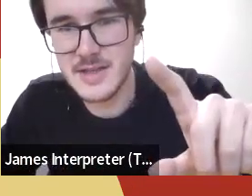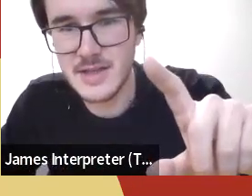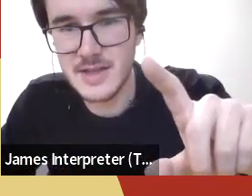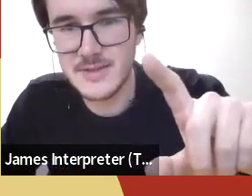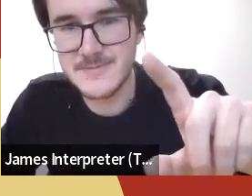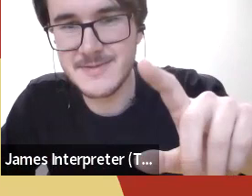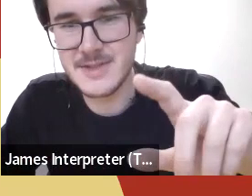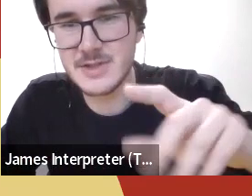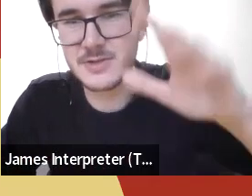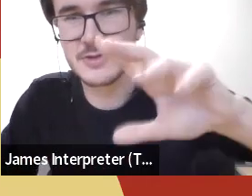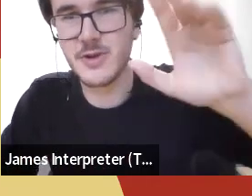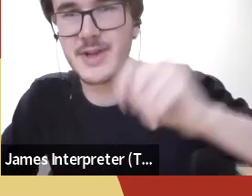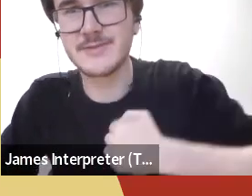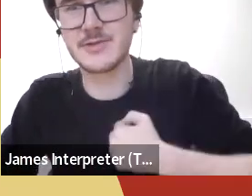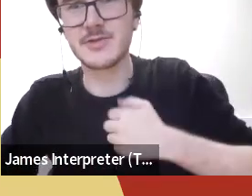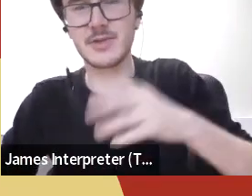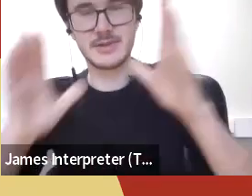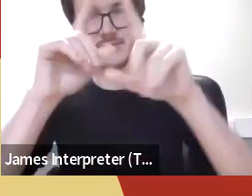changed.